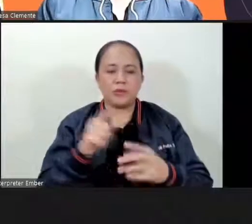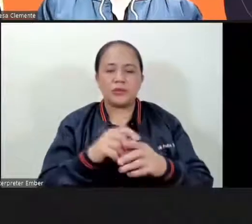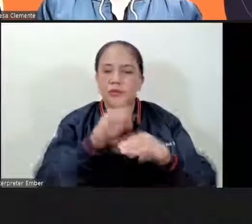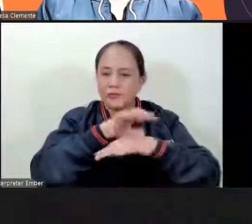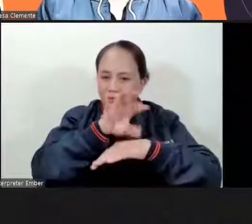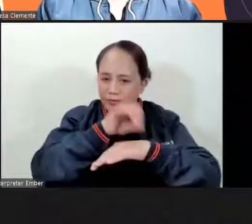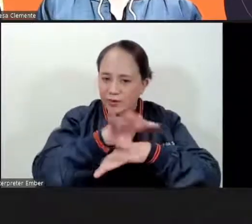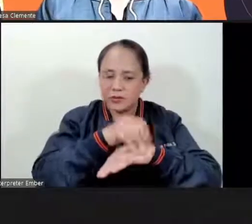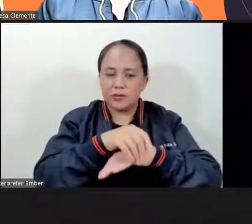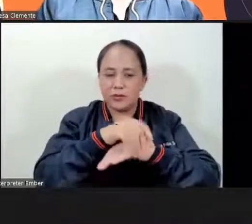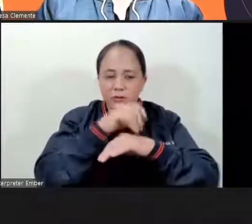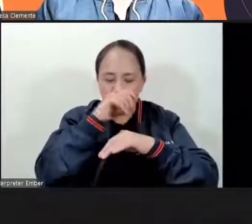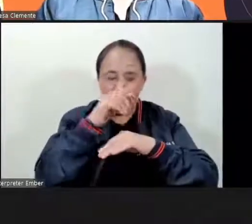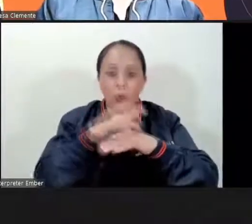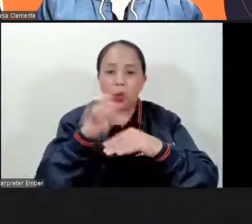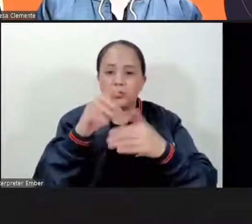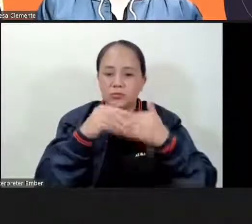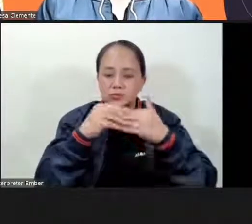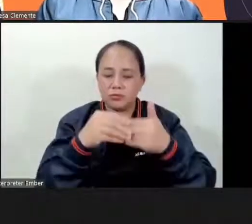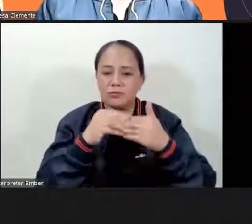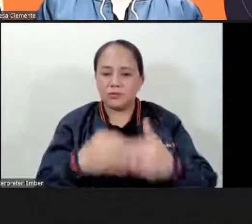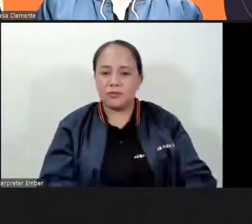advice on resilience?